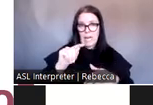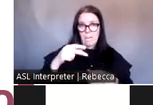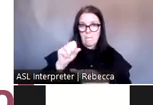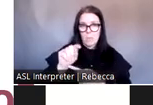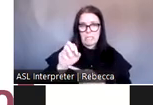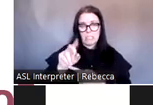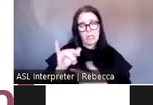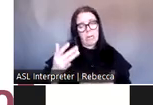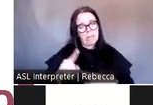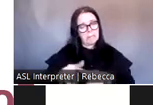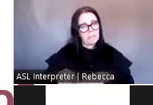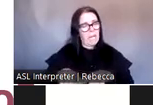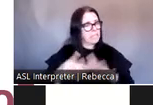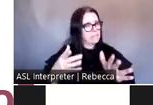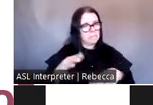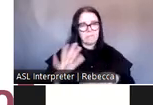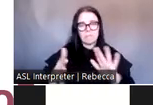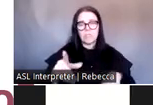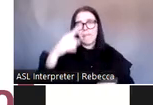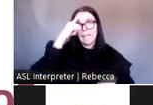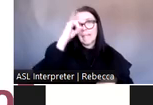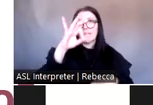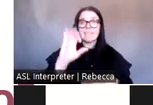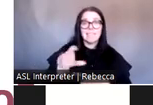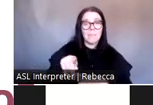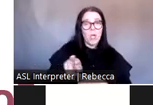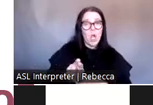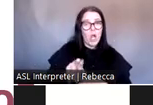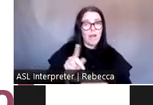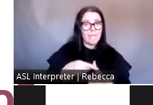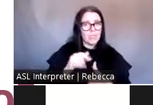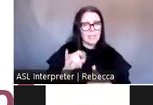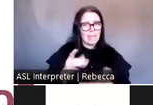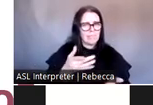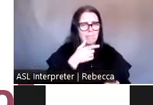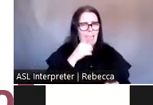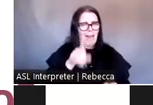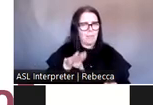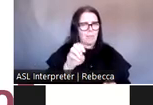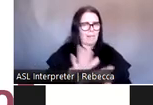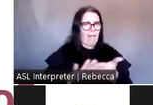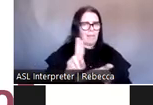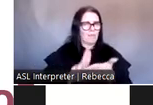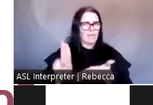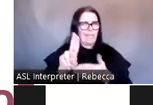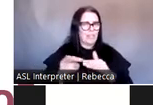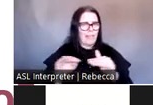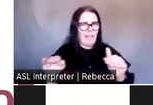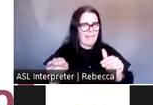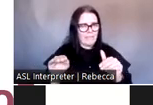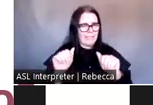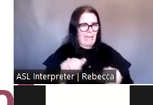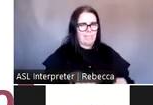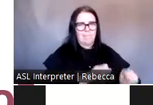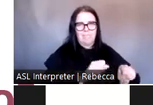a micro-credential as something like CPR first aid, you definitely don't need to be at a post-secondary level to take something, a micro-credential of